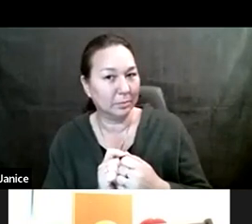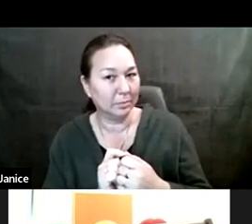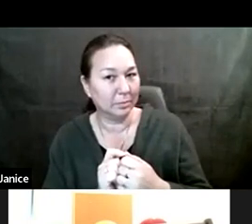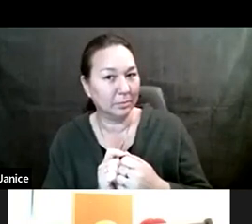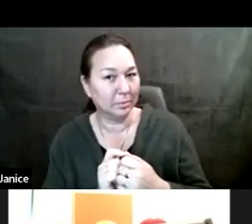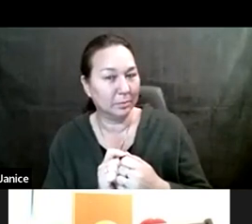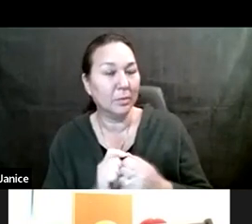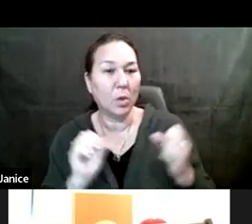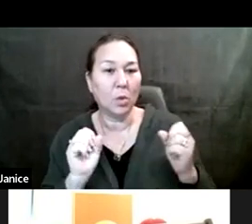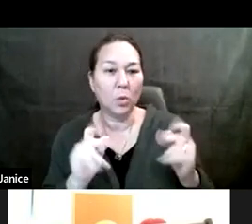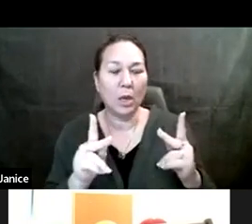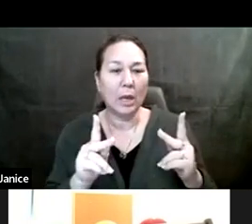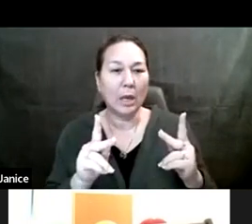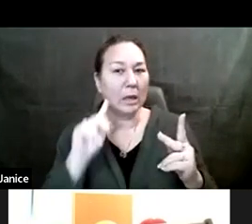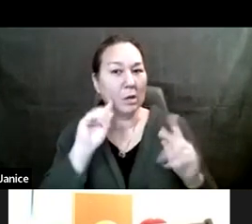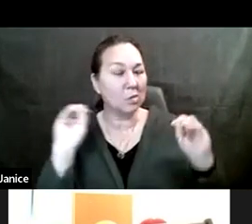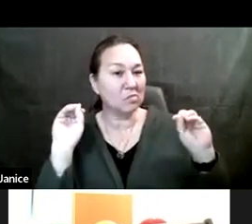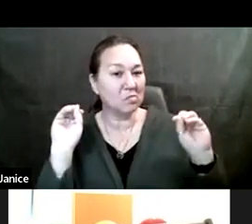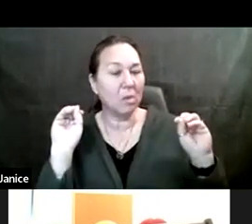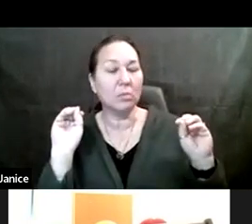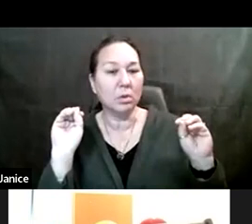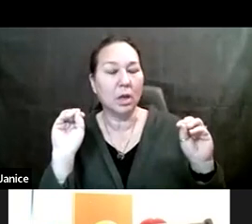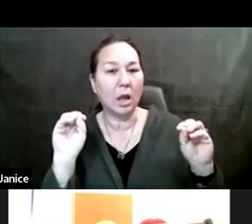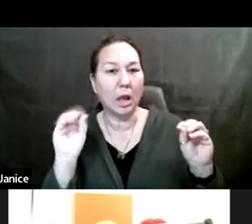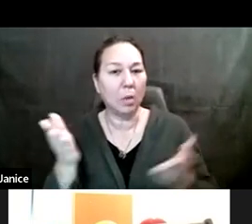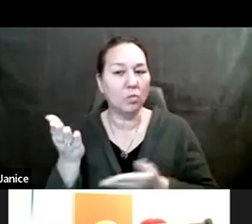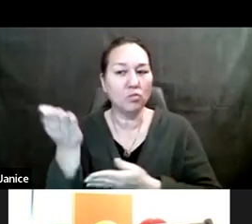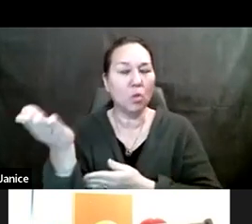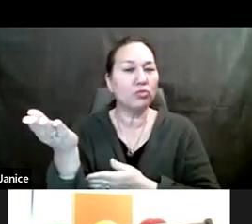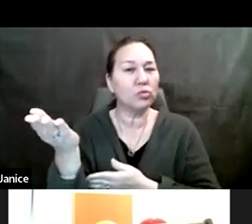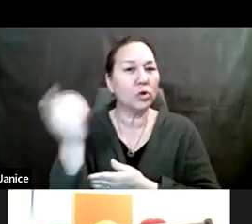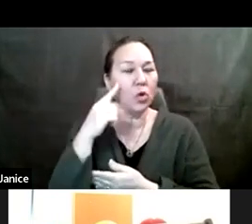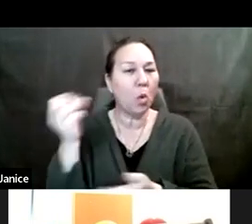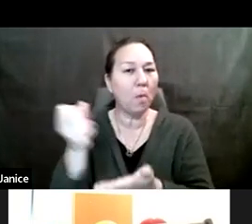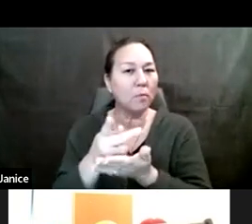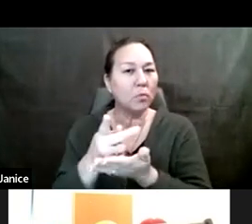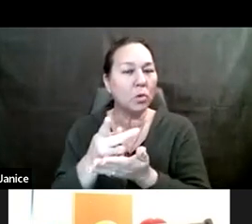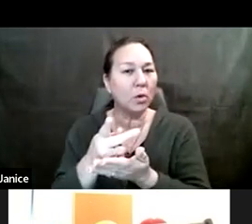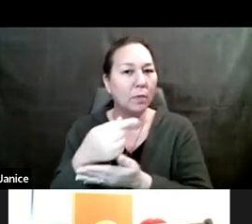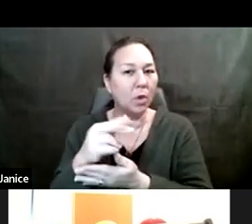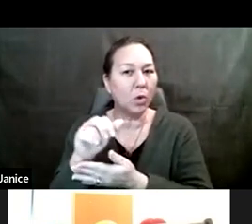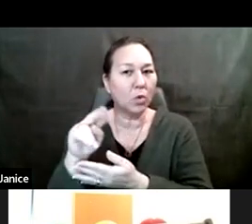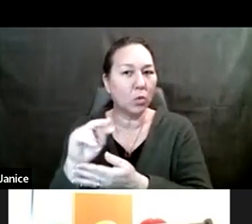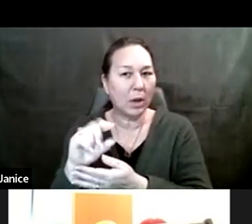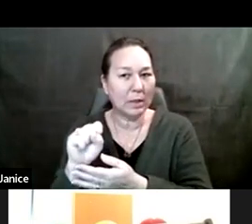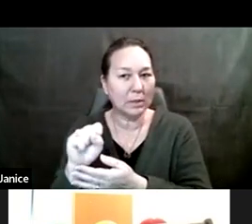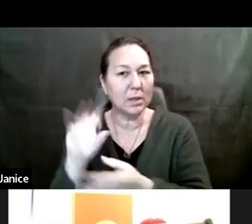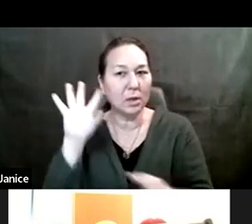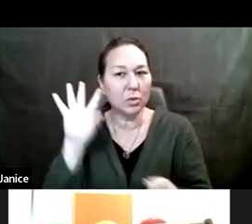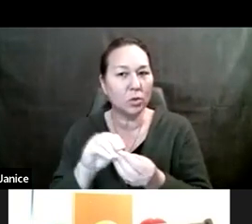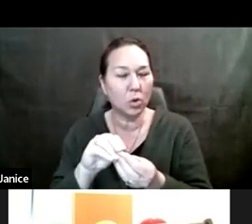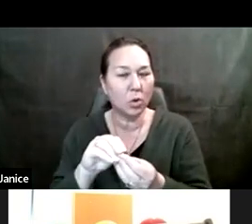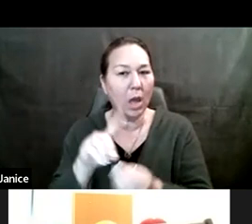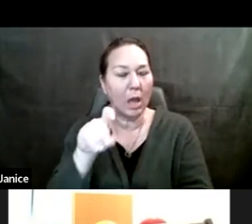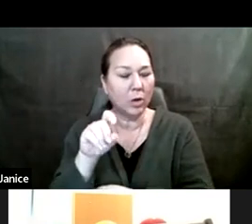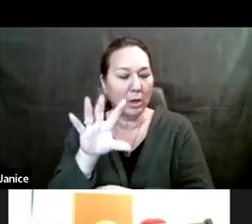okay Perry nana I will now entertain a motion to approve the revised grants for approval totaling 199 000 as